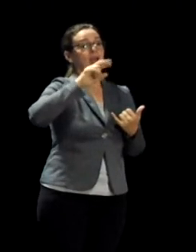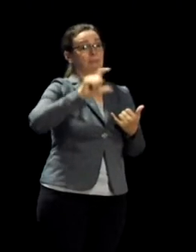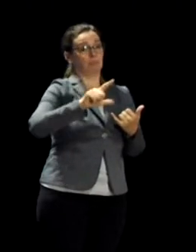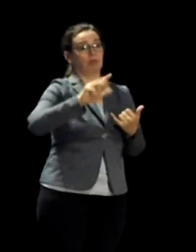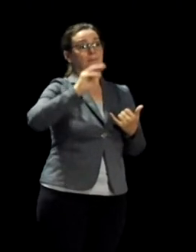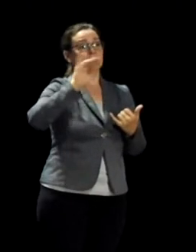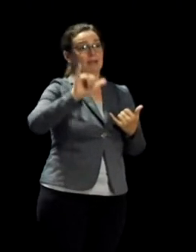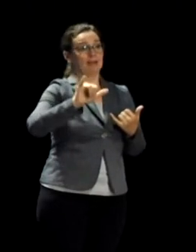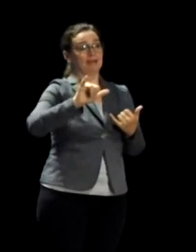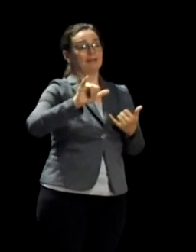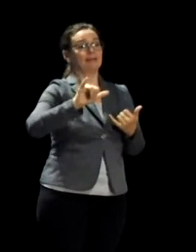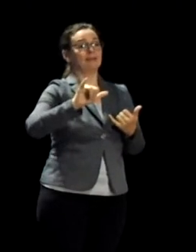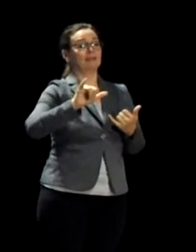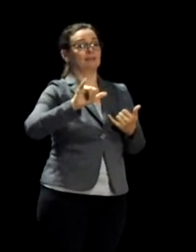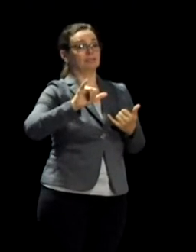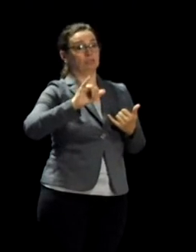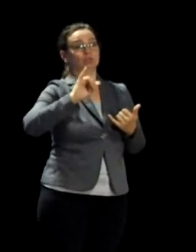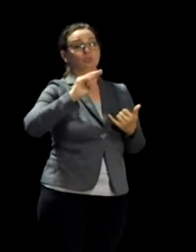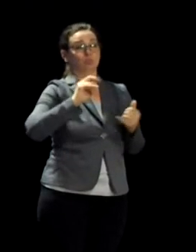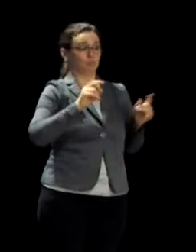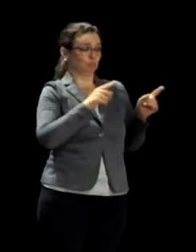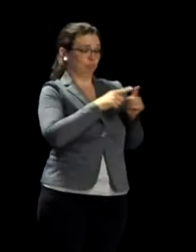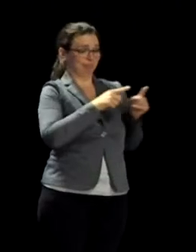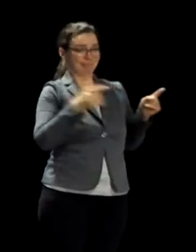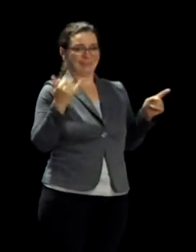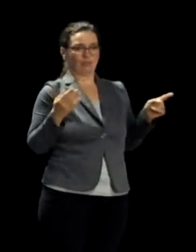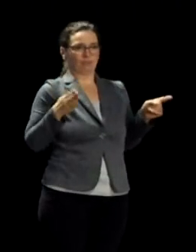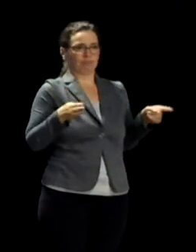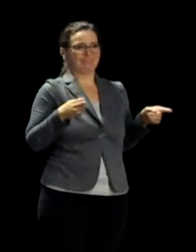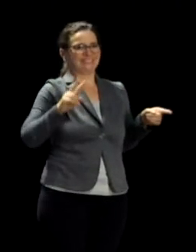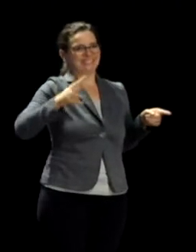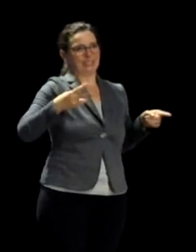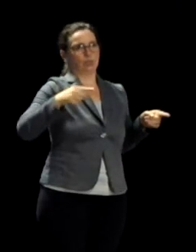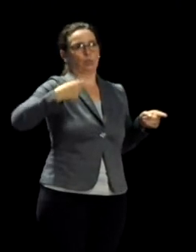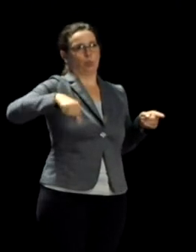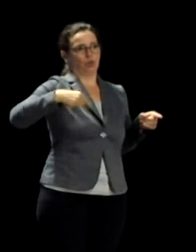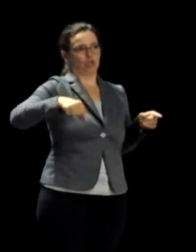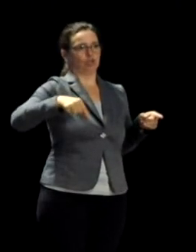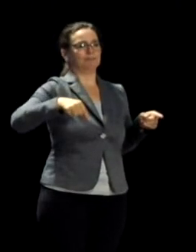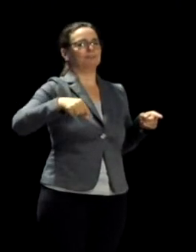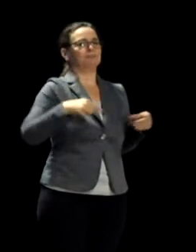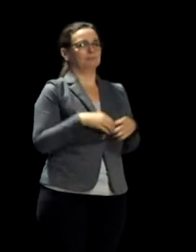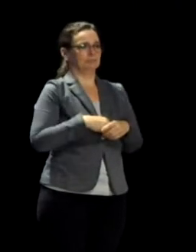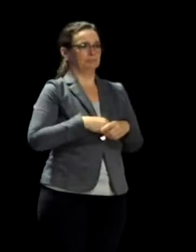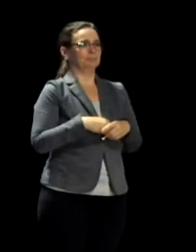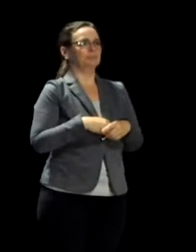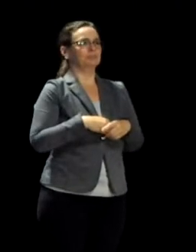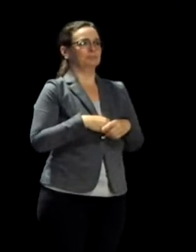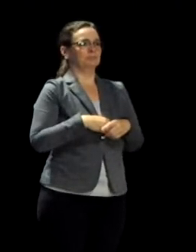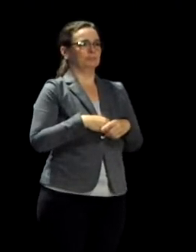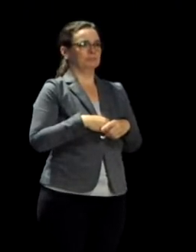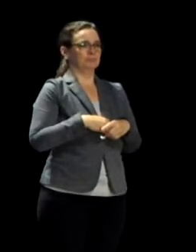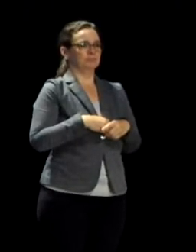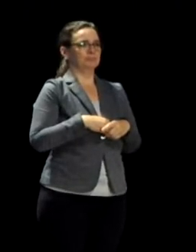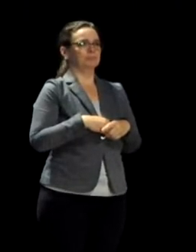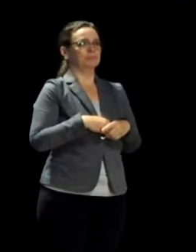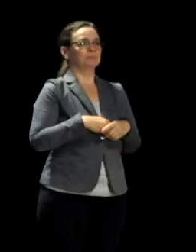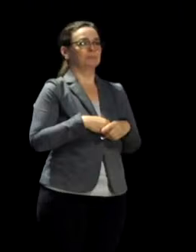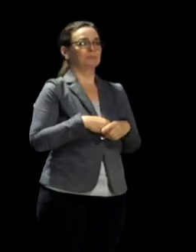So that's how we're always getting information from. Our closest payment that we've